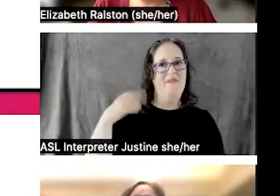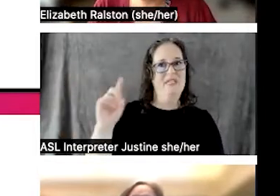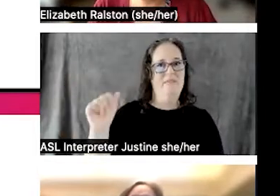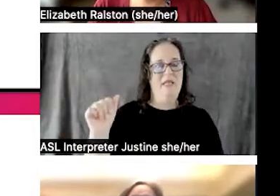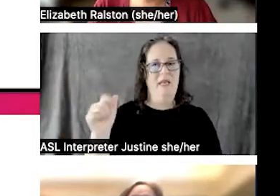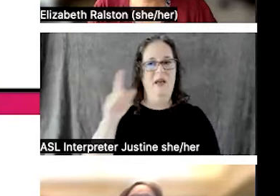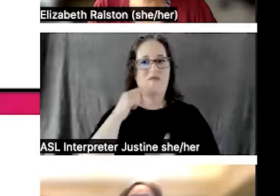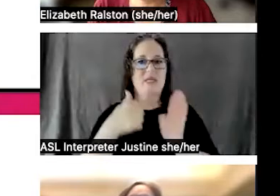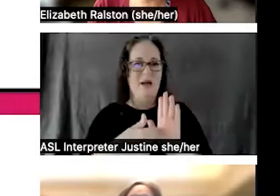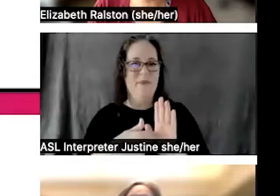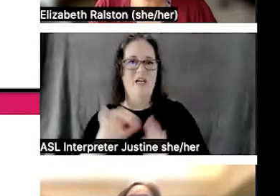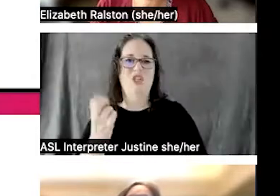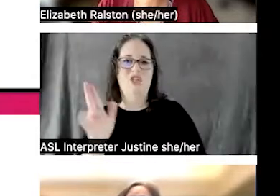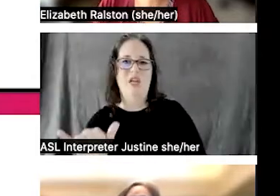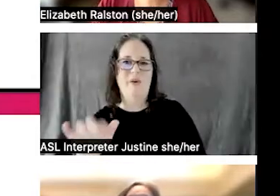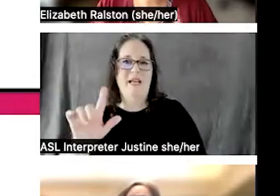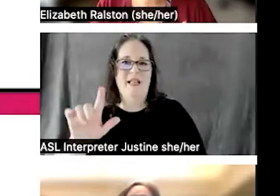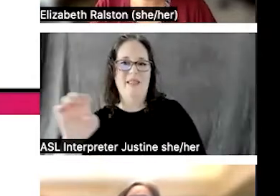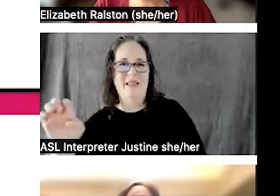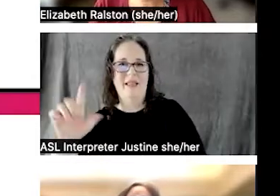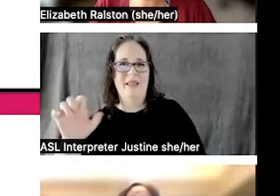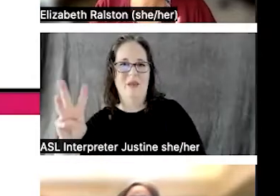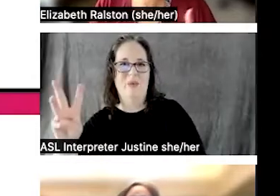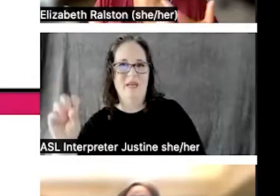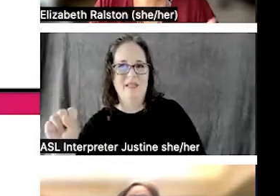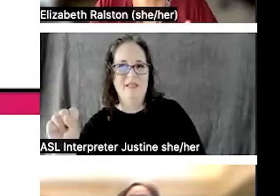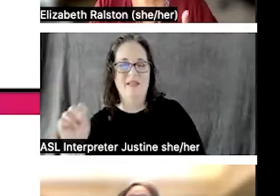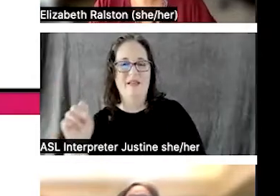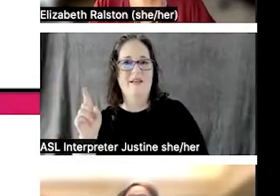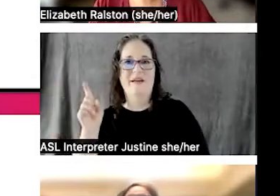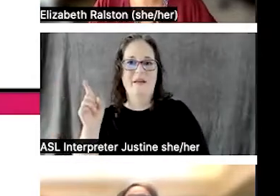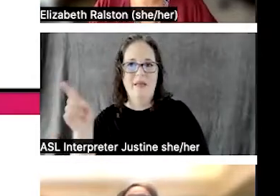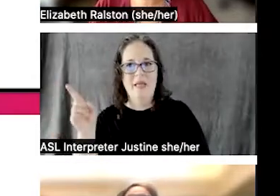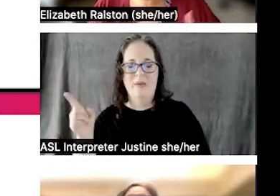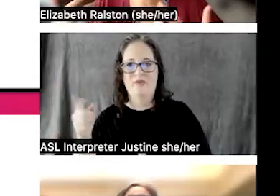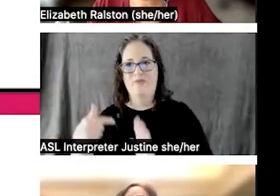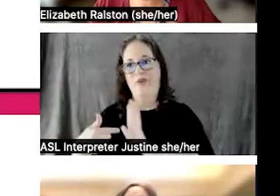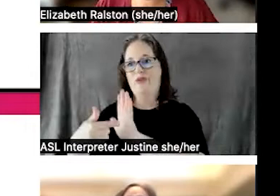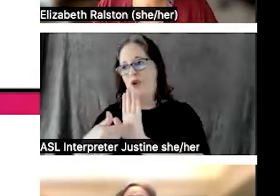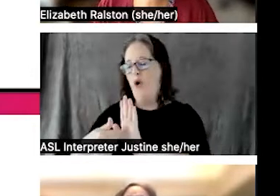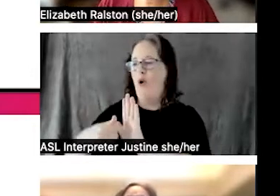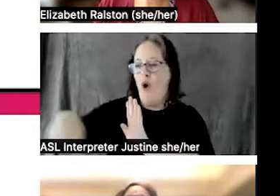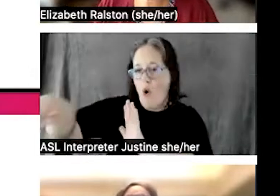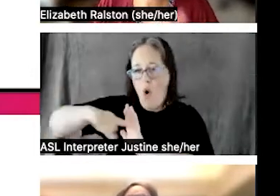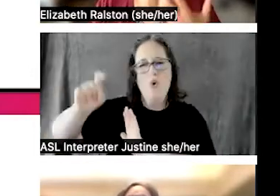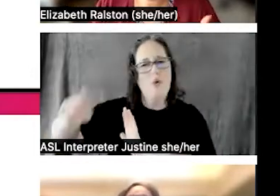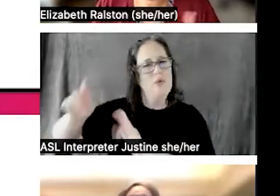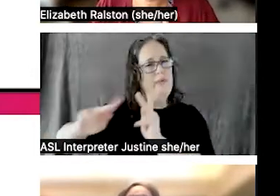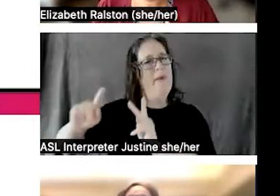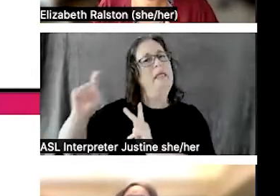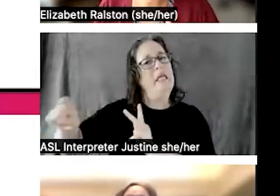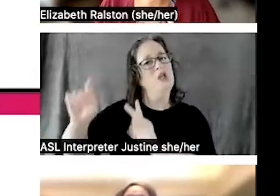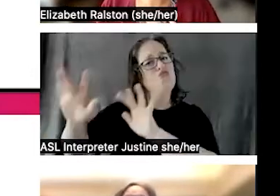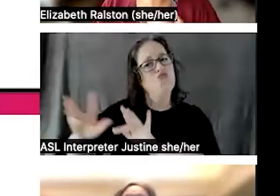Lewis, telethon, portraying these people as people who need to be helped, through